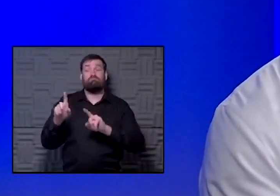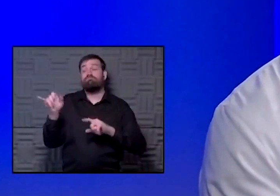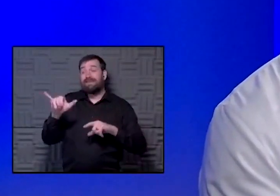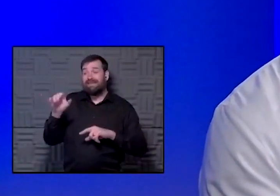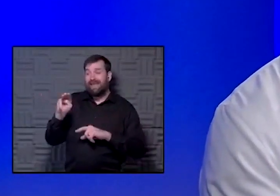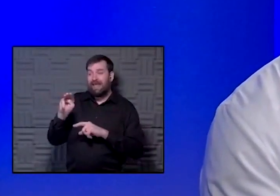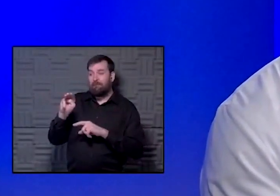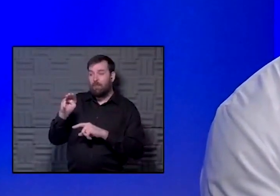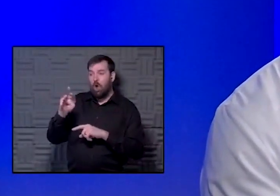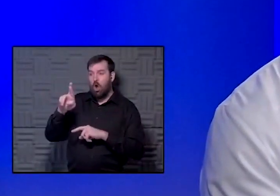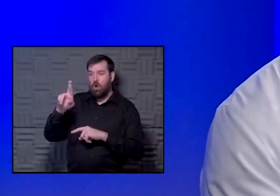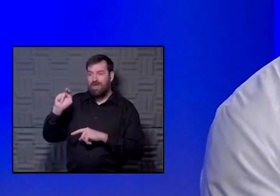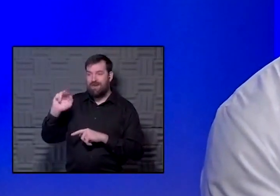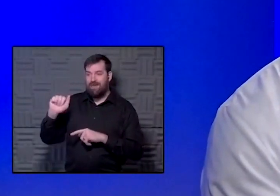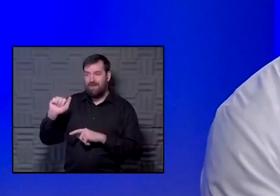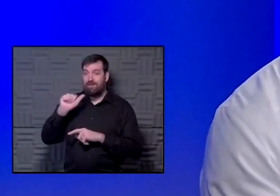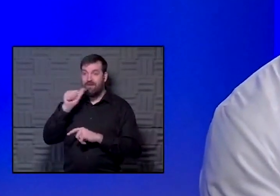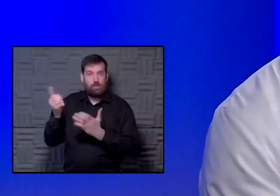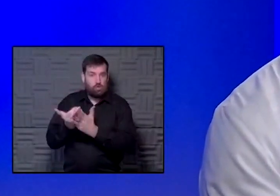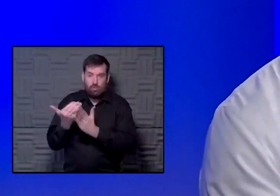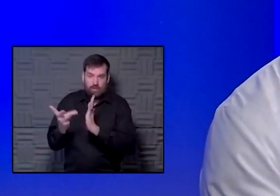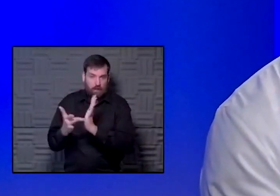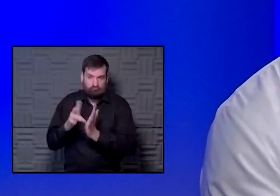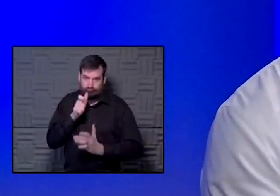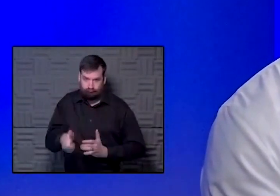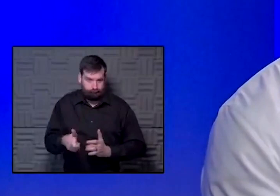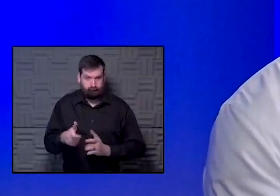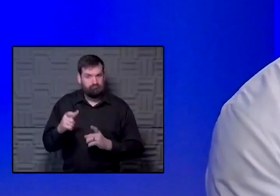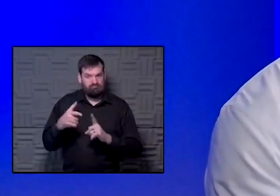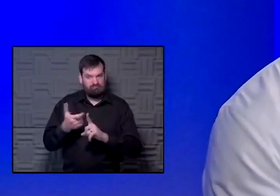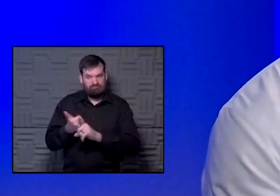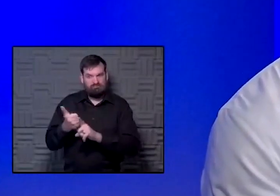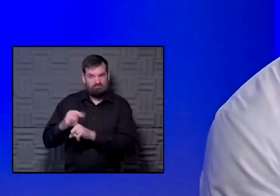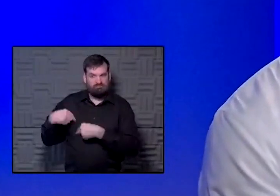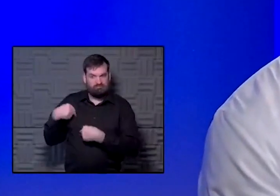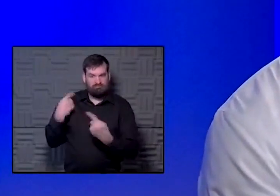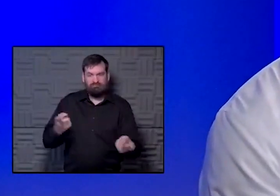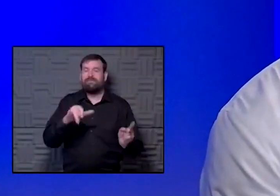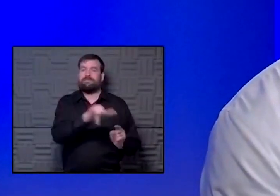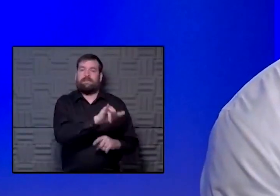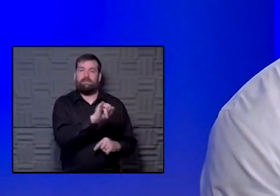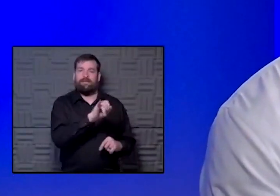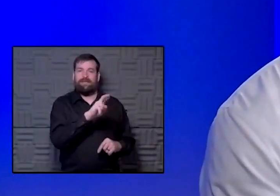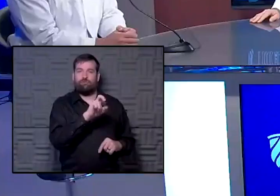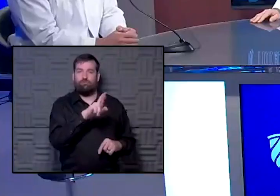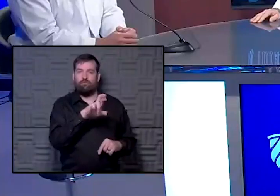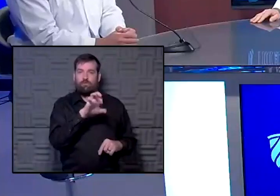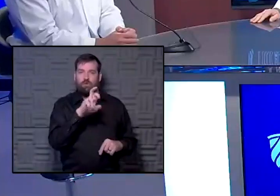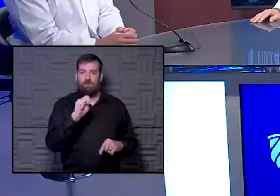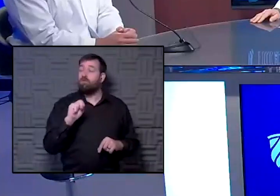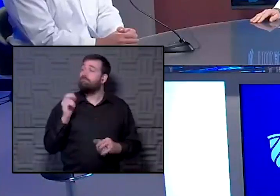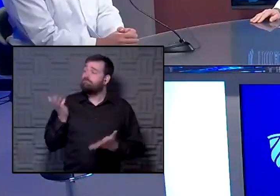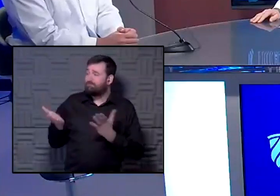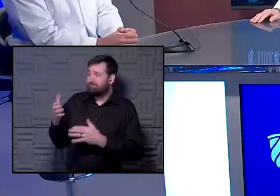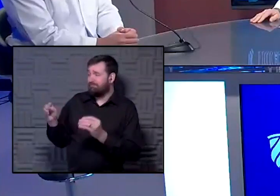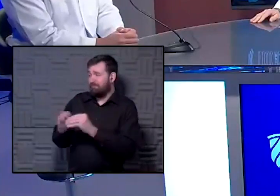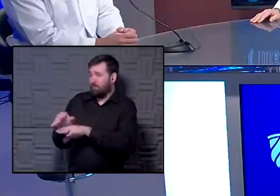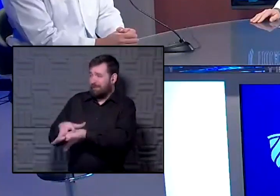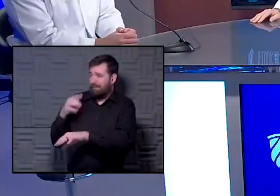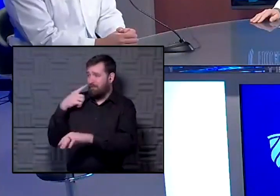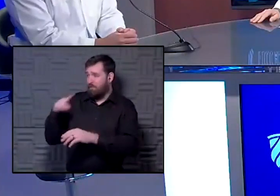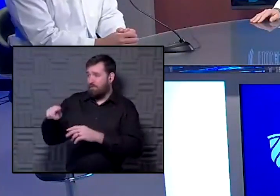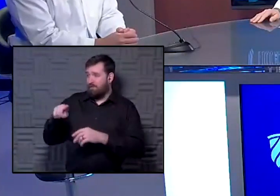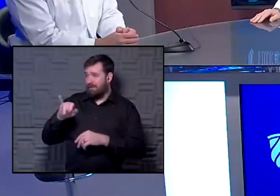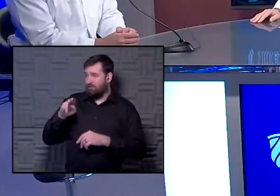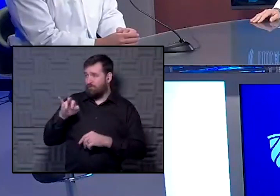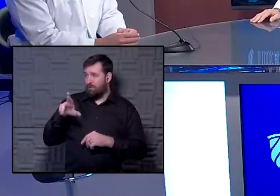not necessarily a new platform or new technology, it has been around. Same thing with the interferons. And we may be a little slower on interferon, but